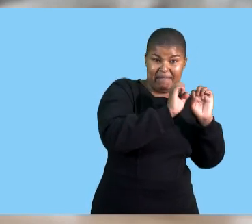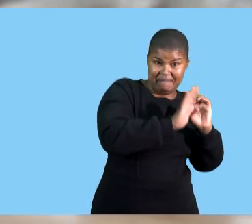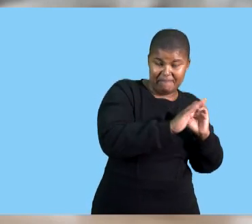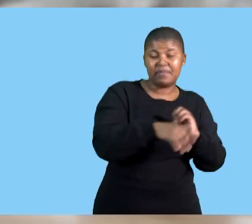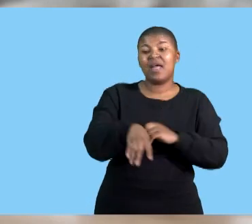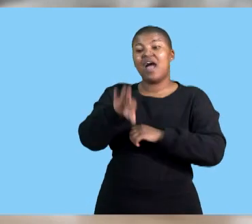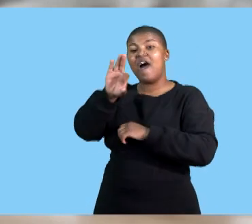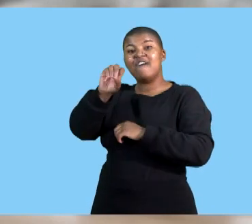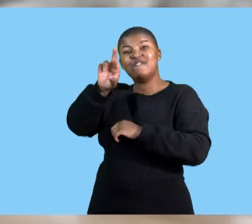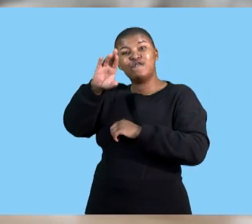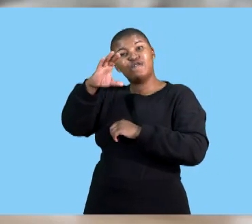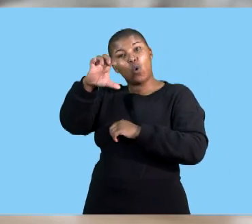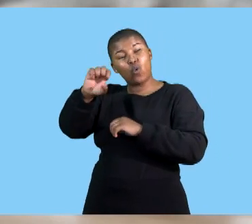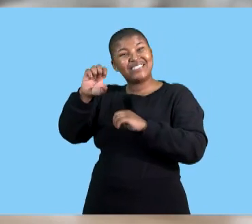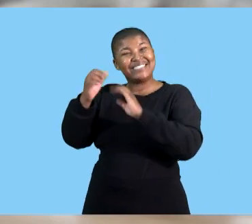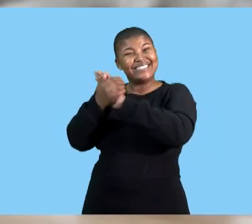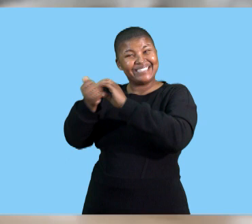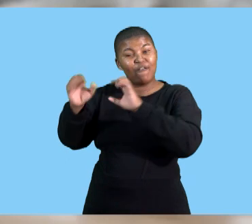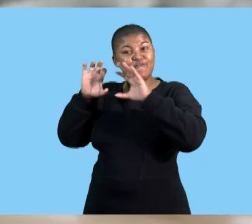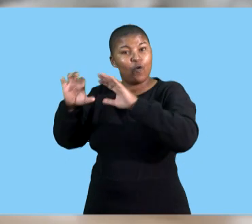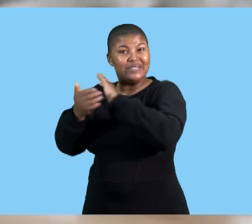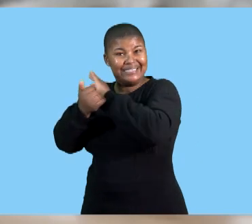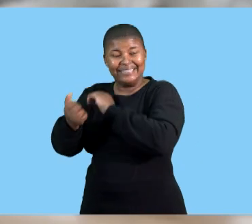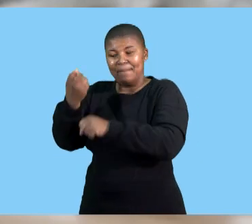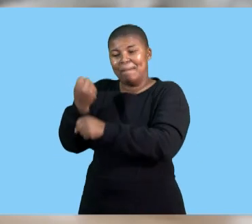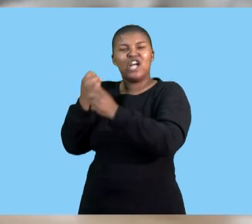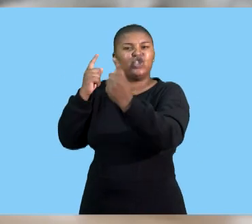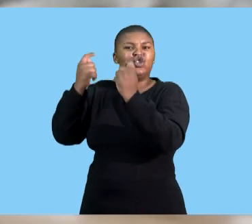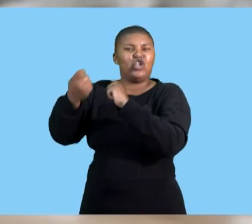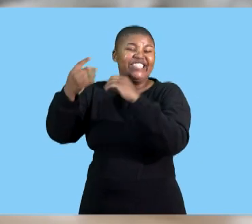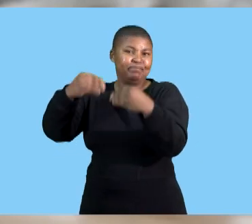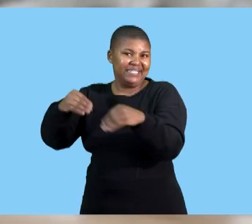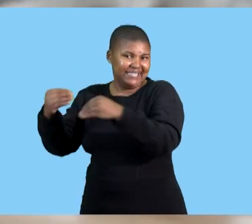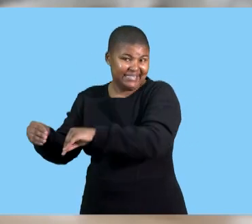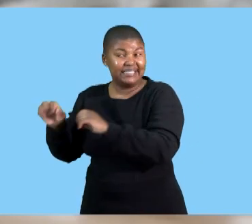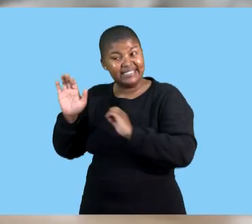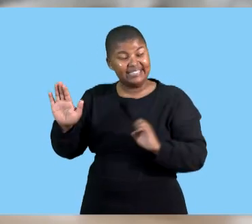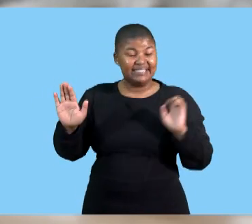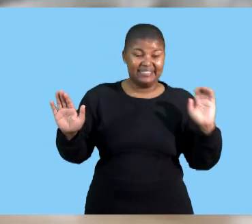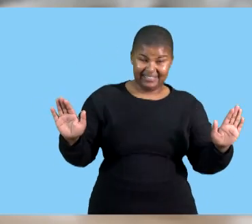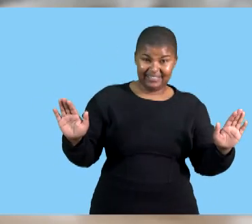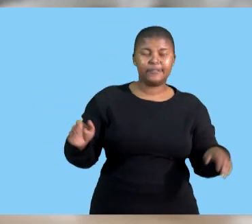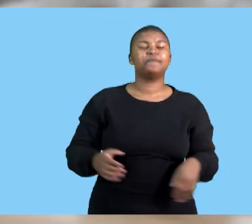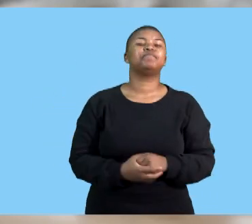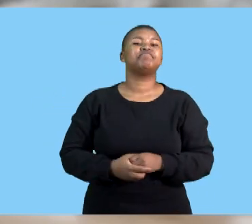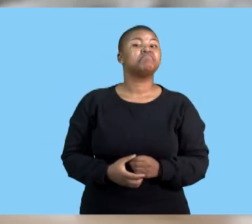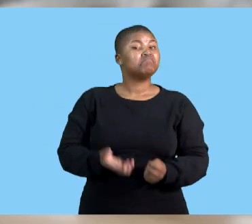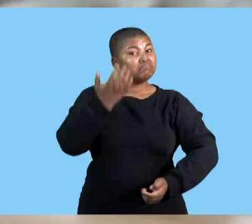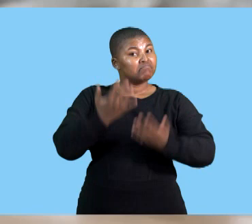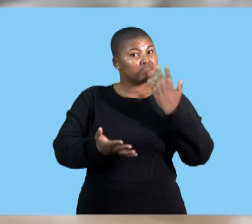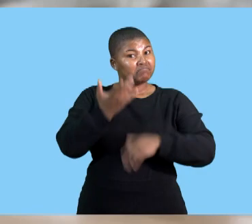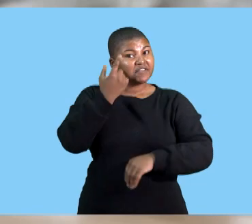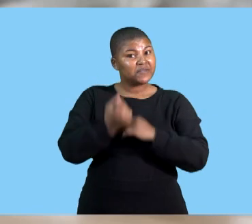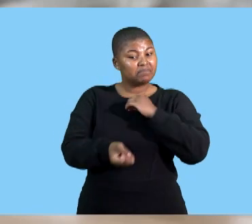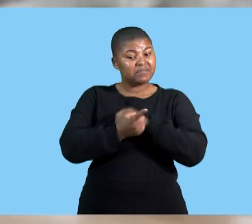to implement changes in the business. So for instance, it might happen that you have seen